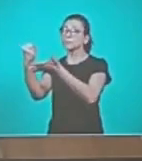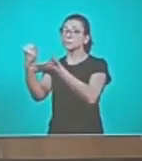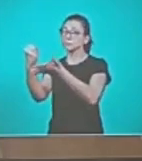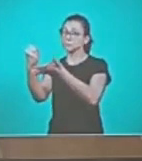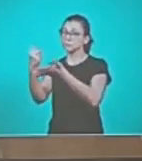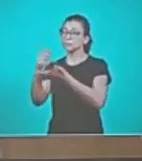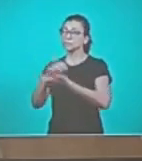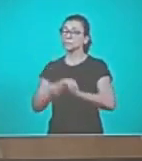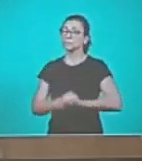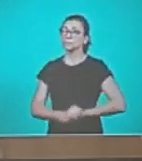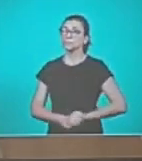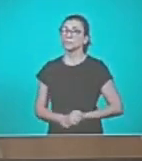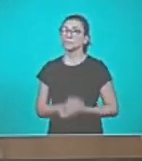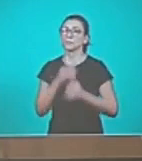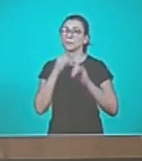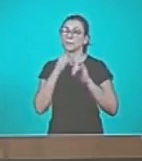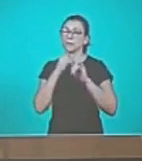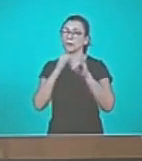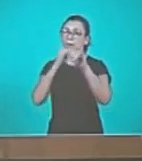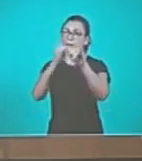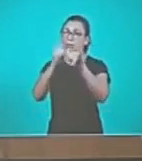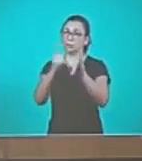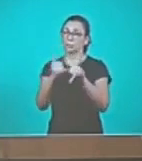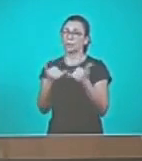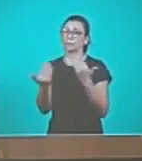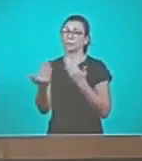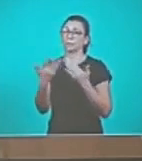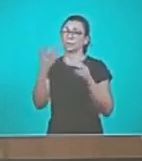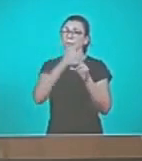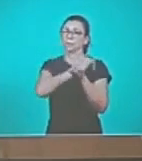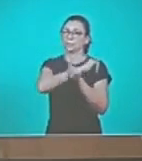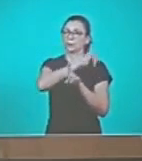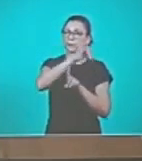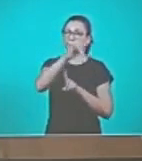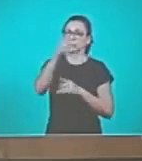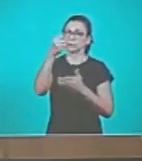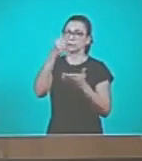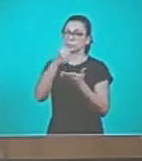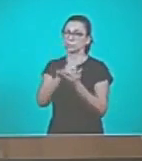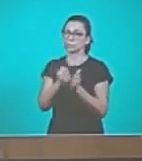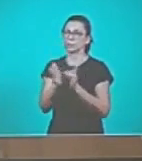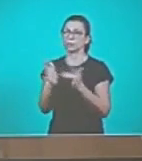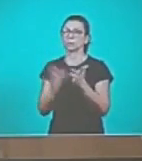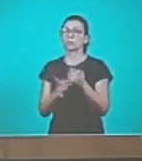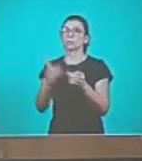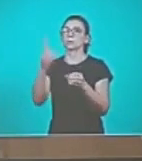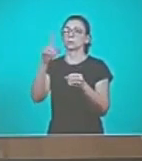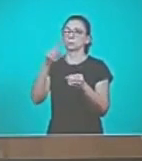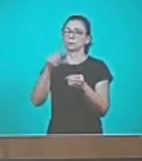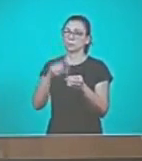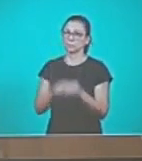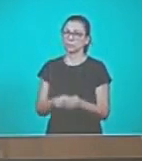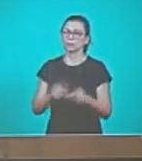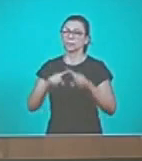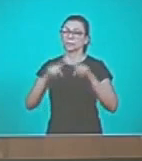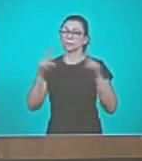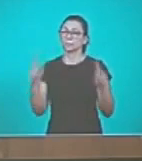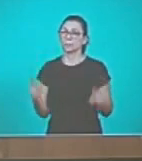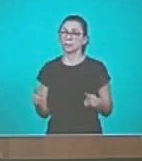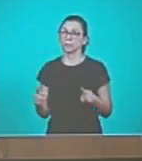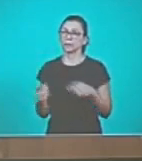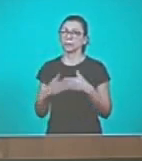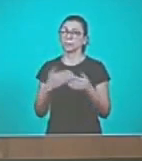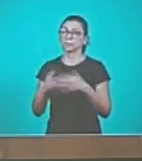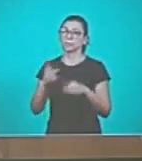not. That's the direction. Do not forget. Do not discuss it. Everybody has